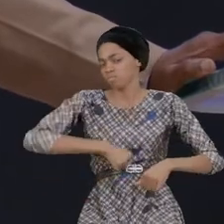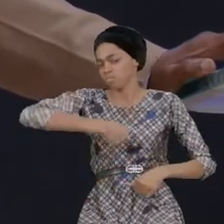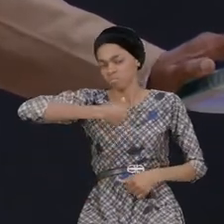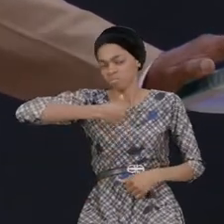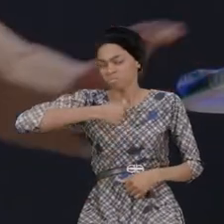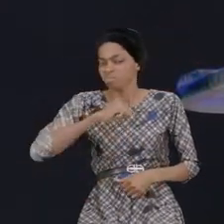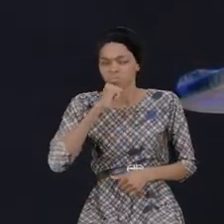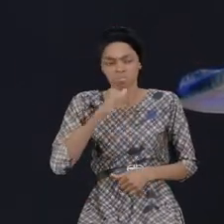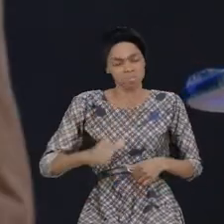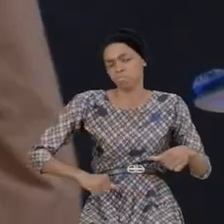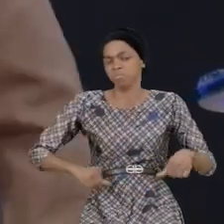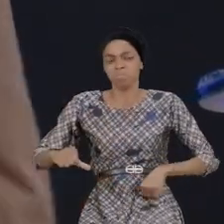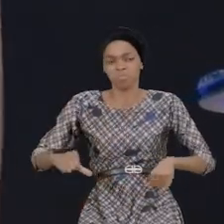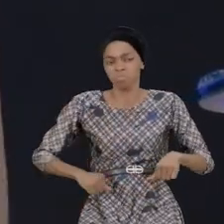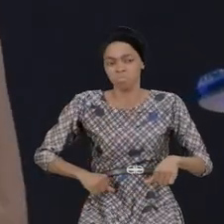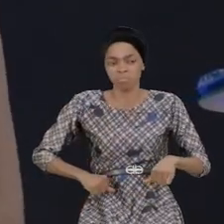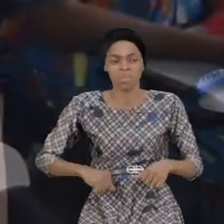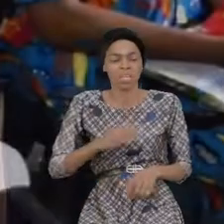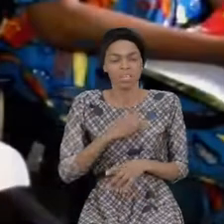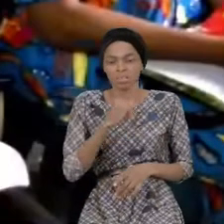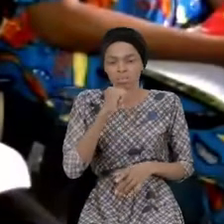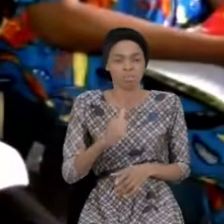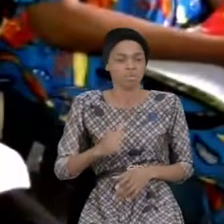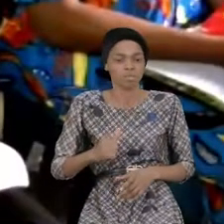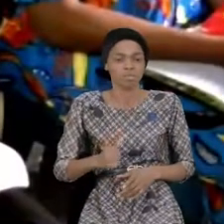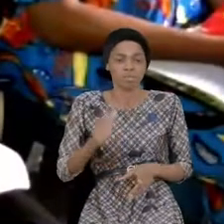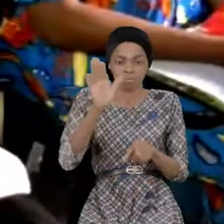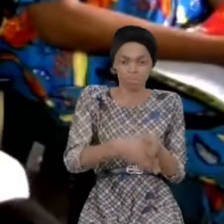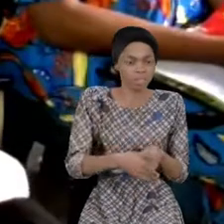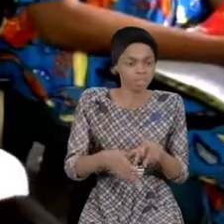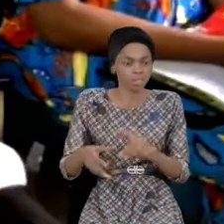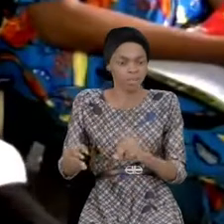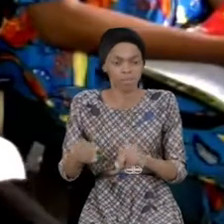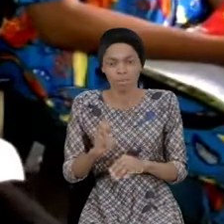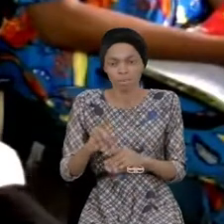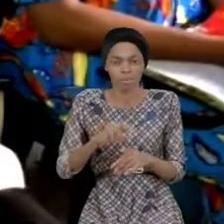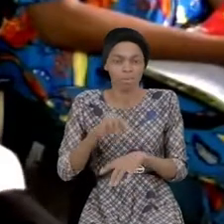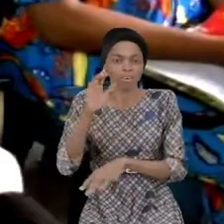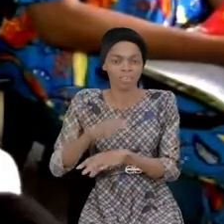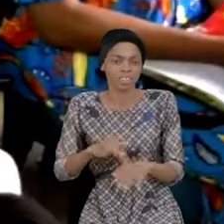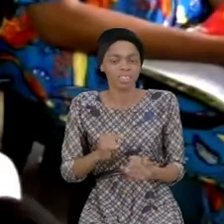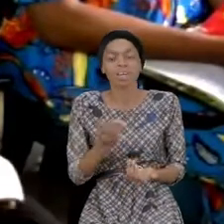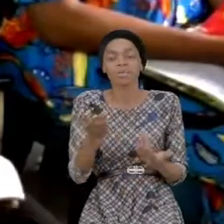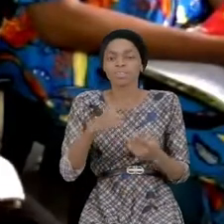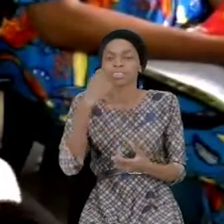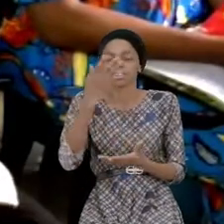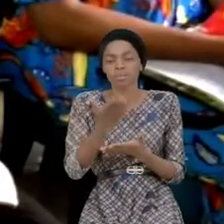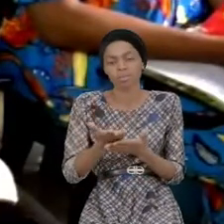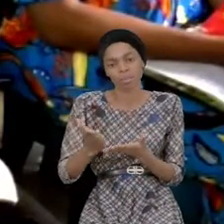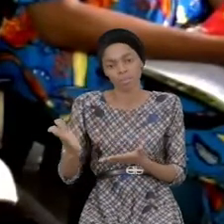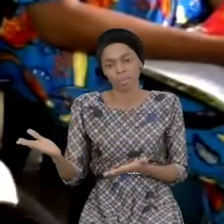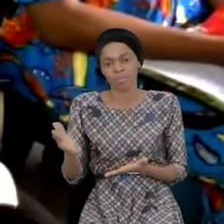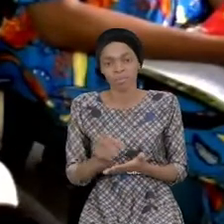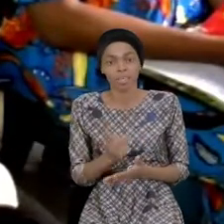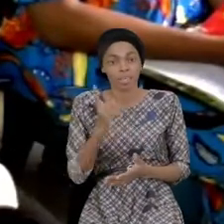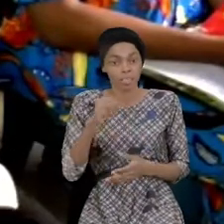pompous, it's not haughty over them and calling them. You know, I want to tell you something, that the way